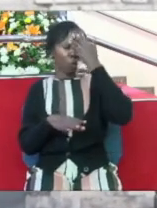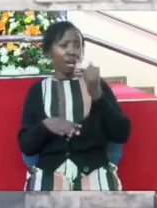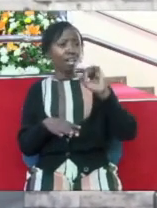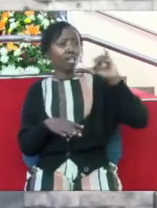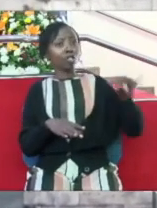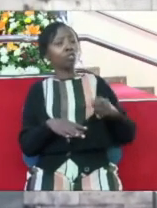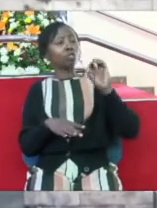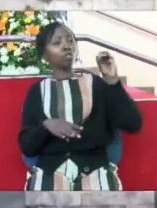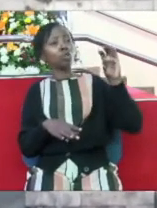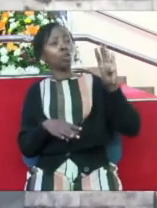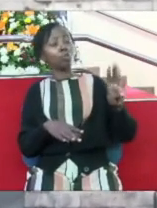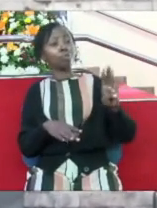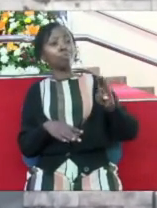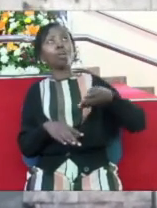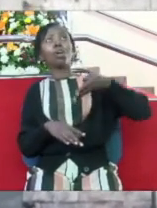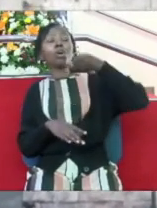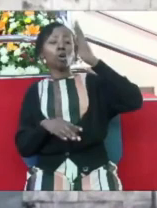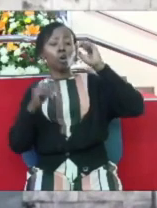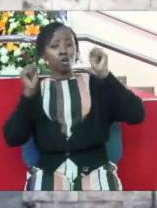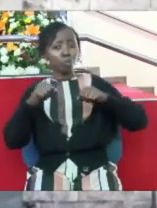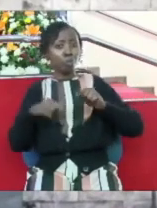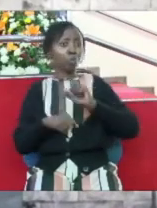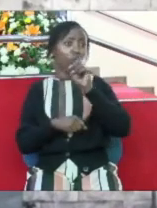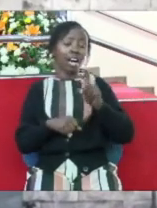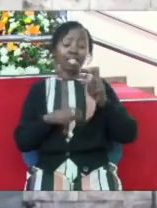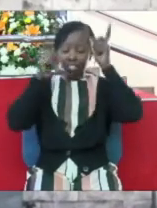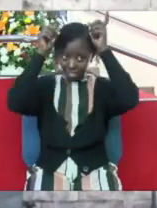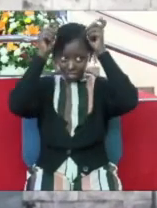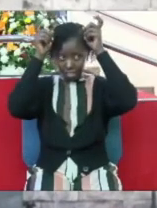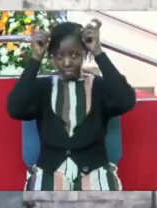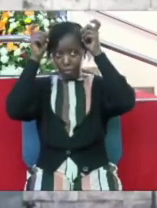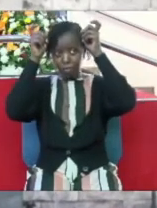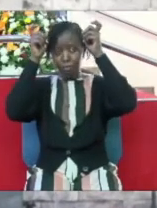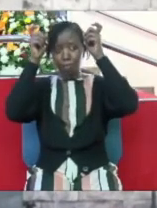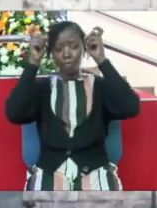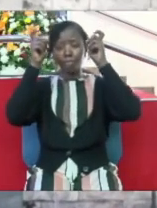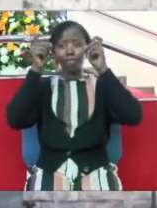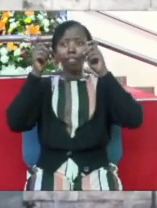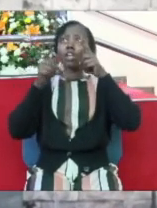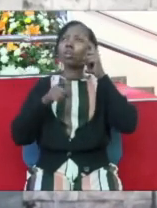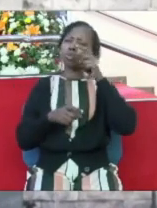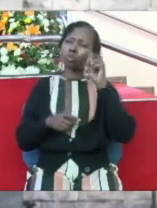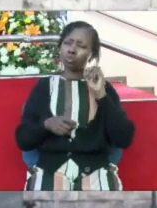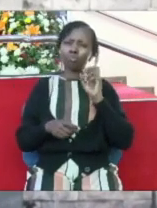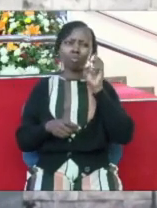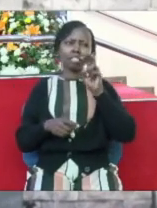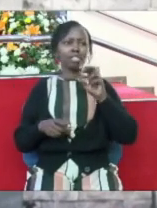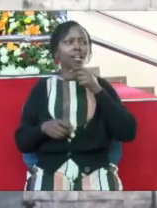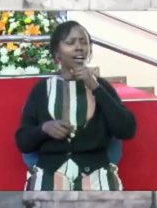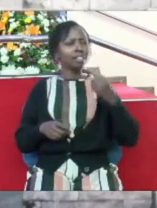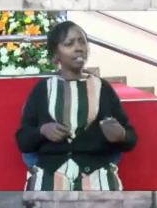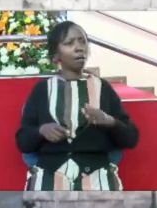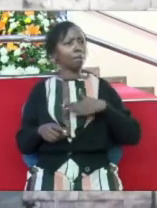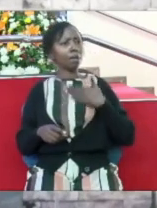Ayubu, God was able to ask the devil. Mungu aliweza kumuuliza shetani. Have you seen my son? Je, umeona